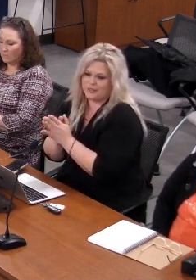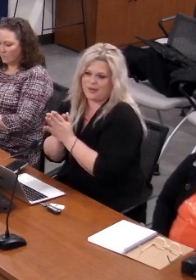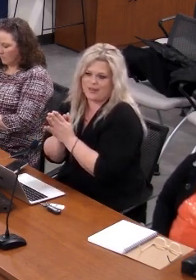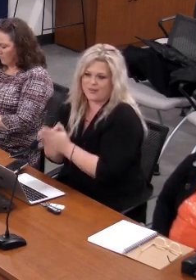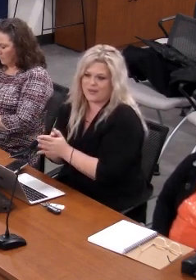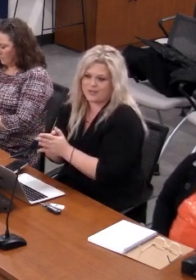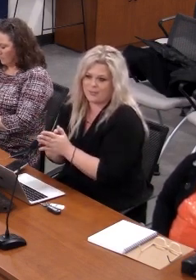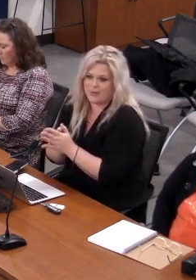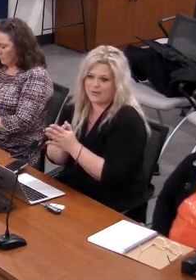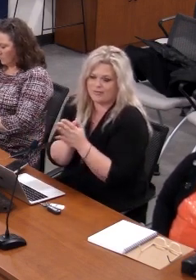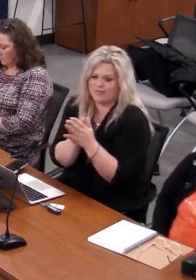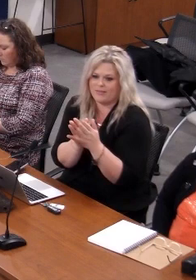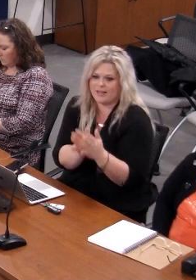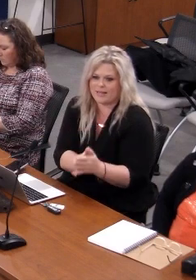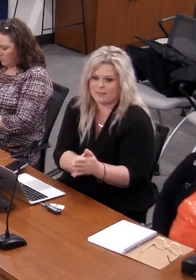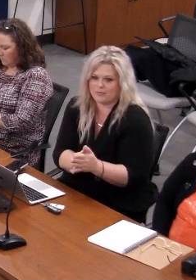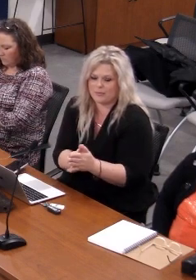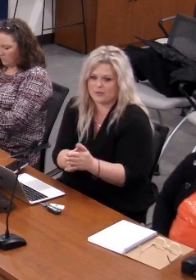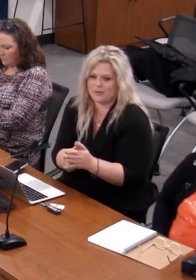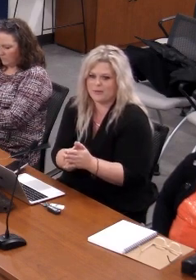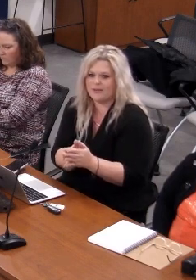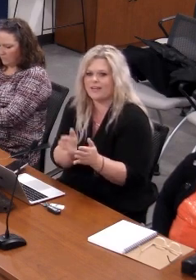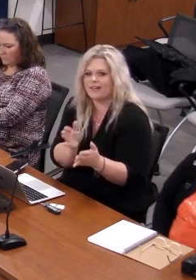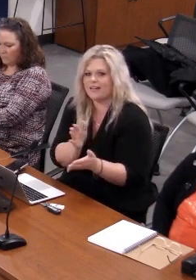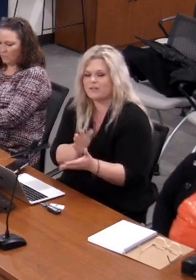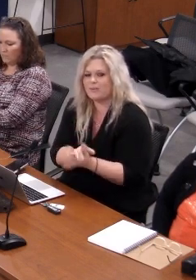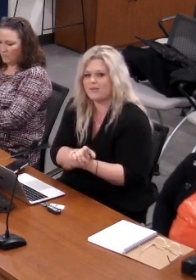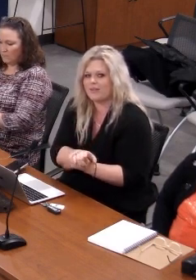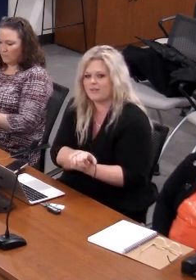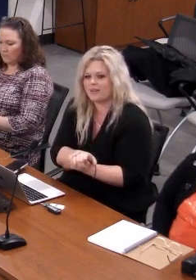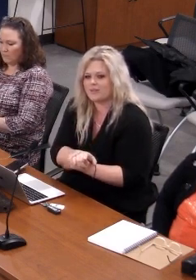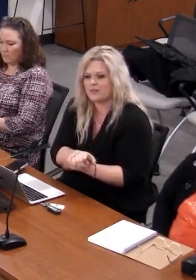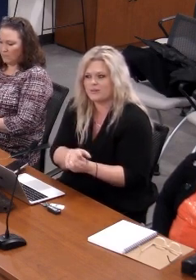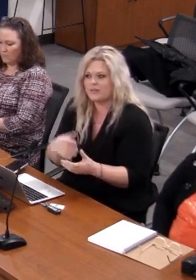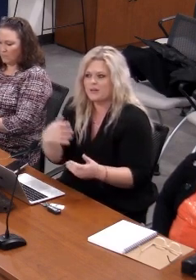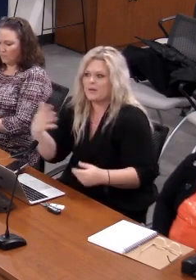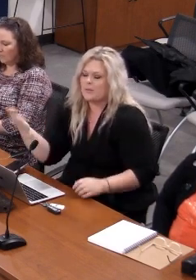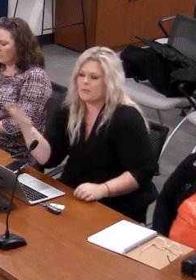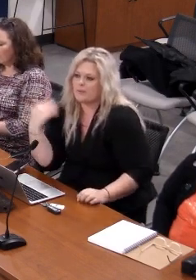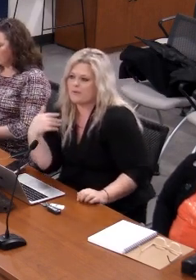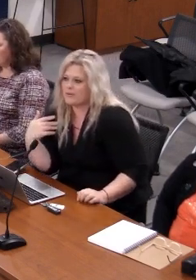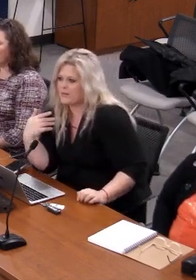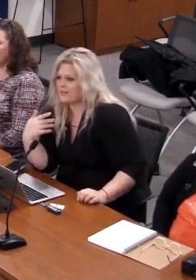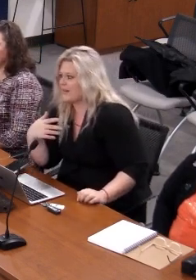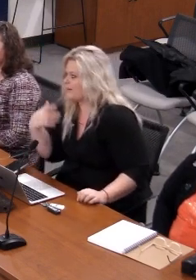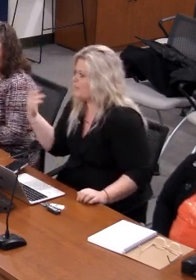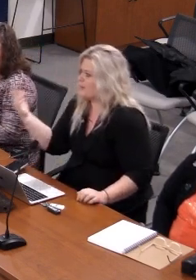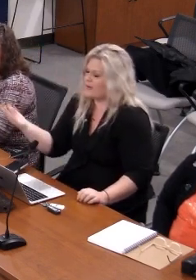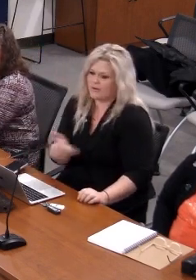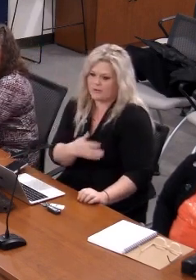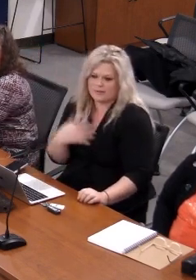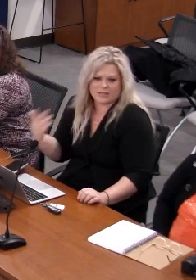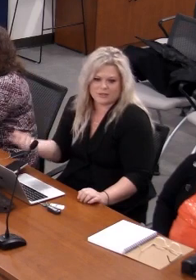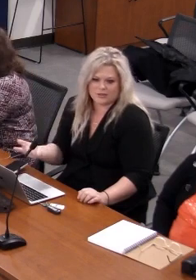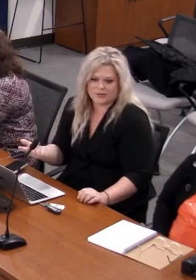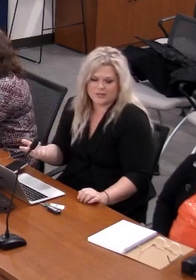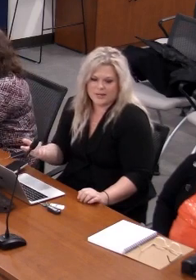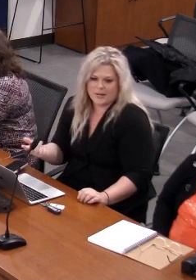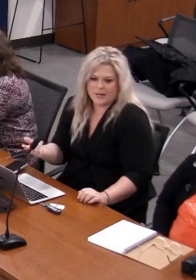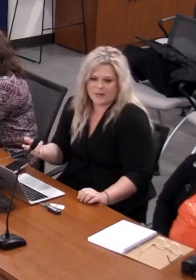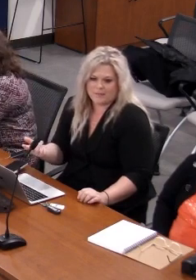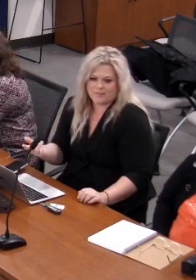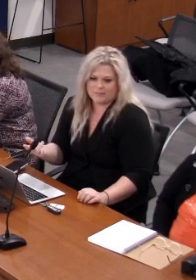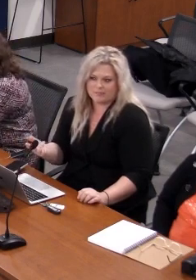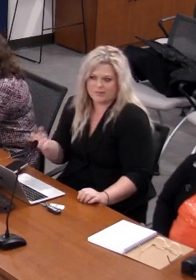how do you have thoughts on what that type of reporting would look like? And I guess one of the other things too is when we review these data, we all know as